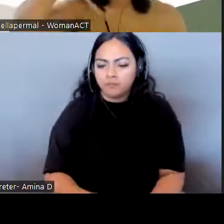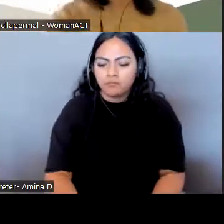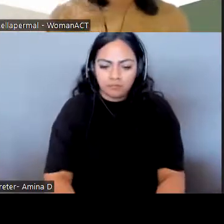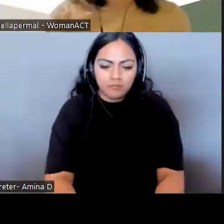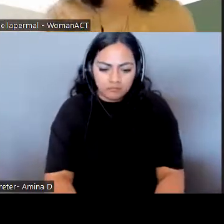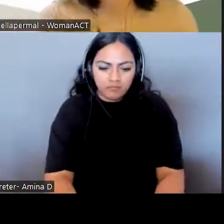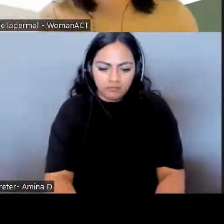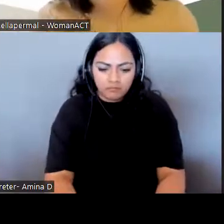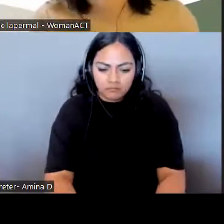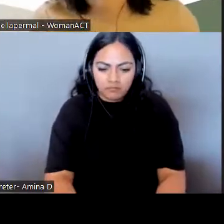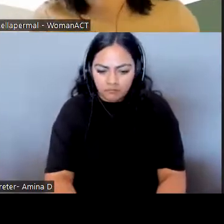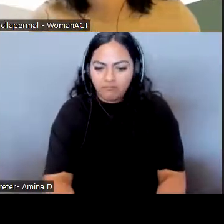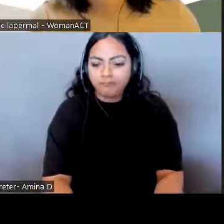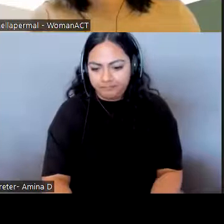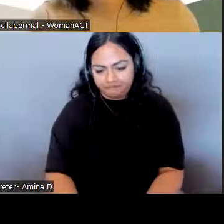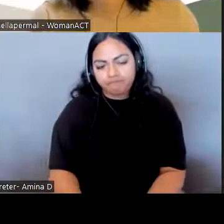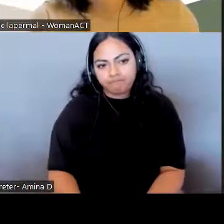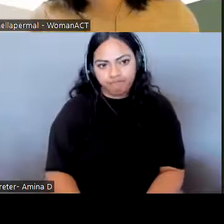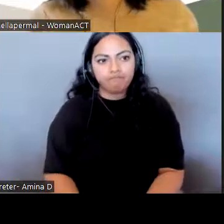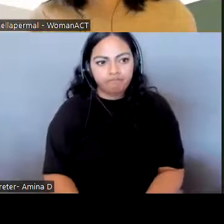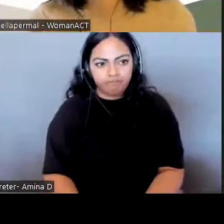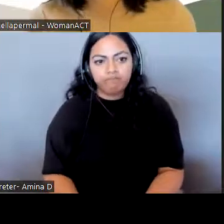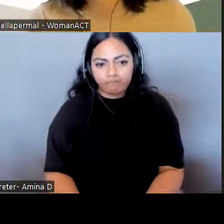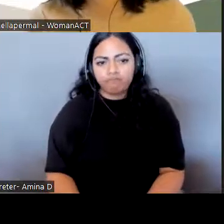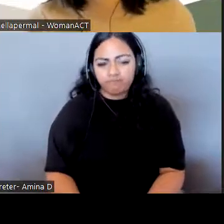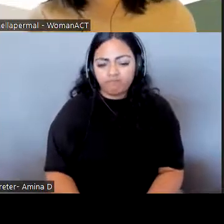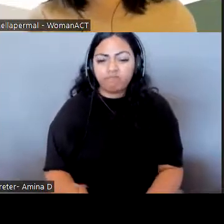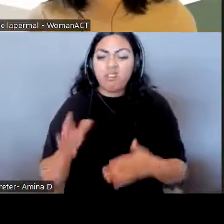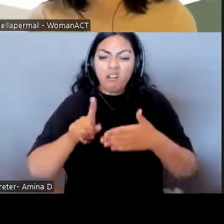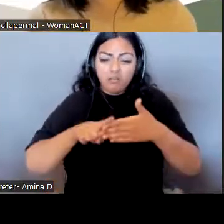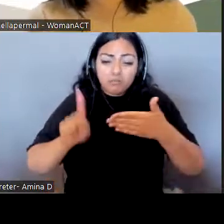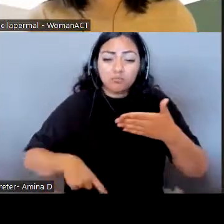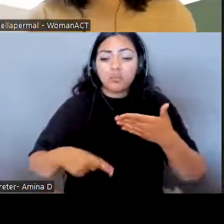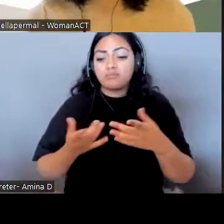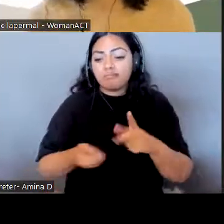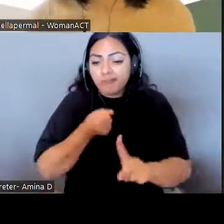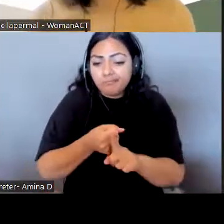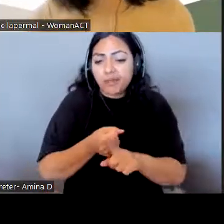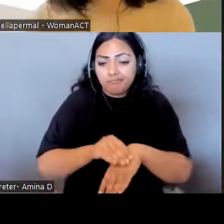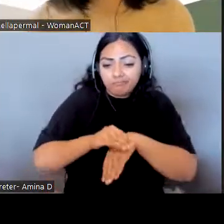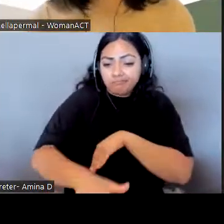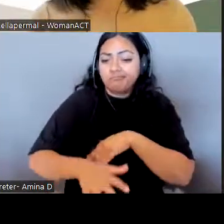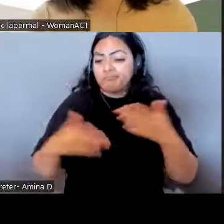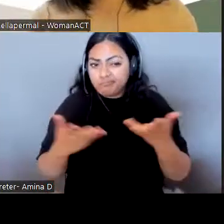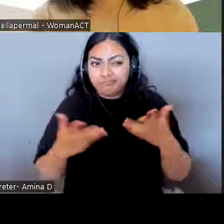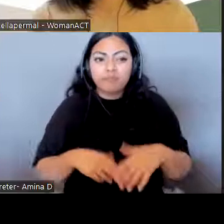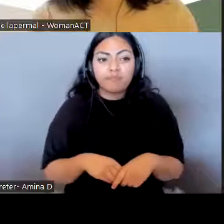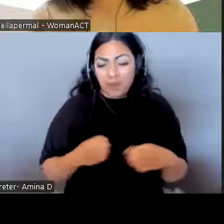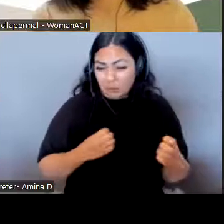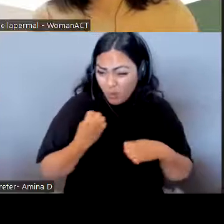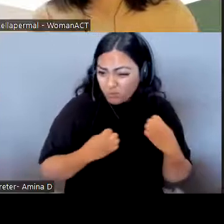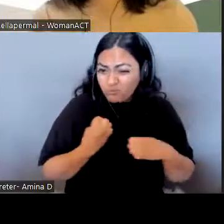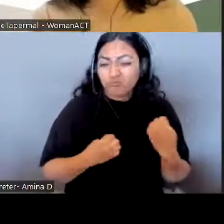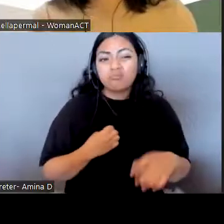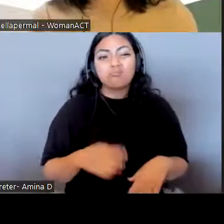So the impacts and consequences of economic abuse that was discussed in this study included emotional forms, psychological,